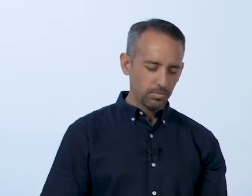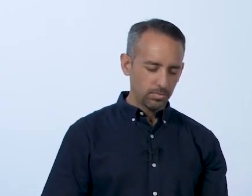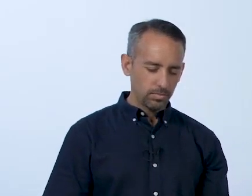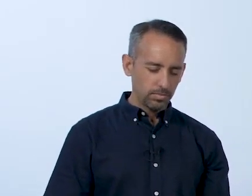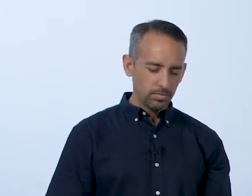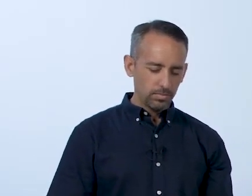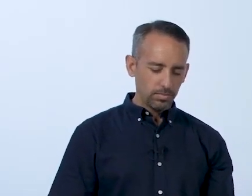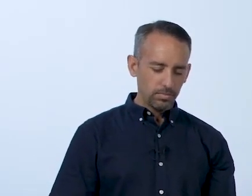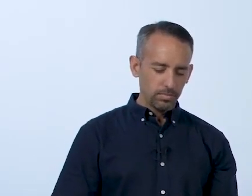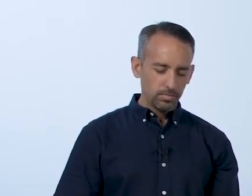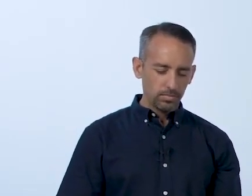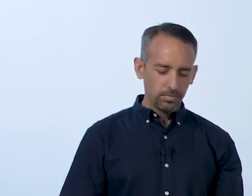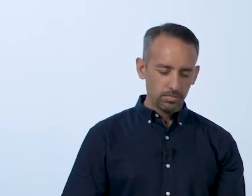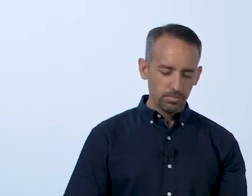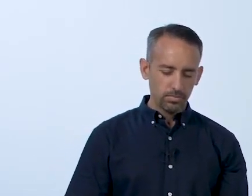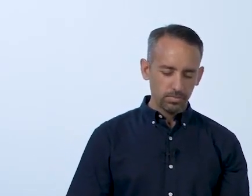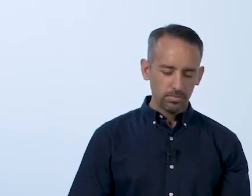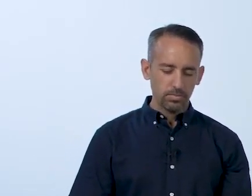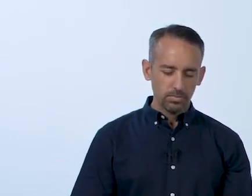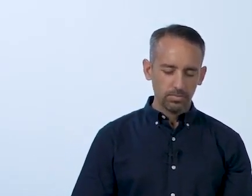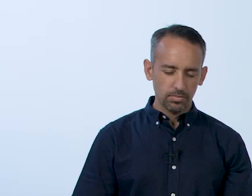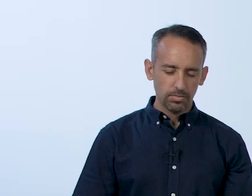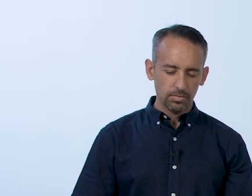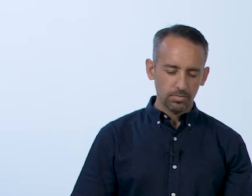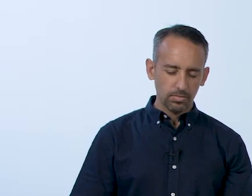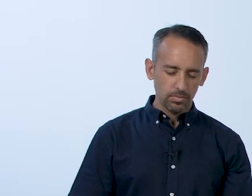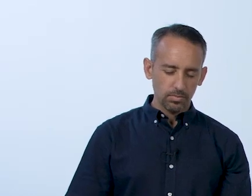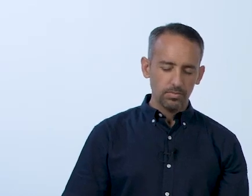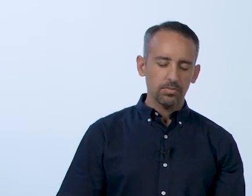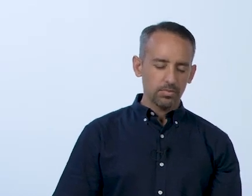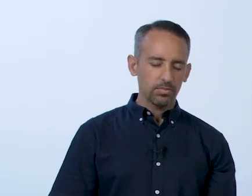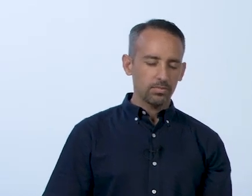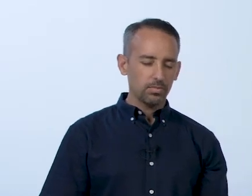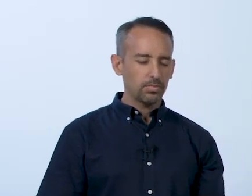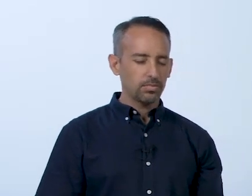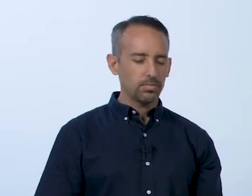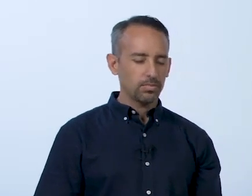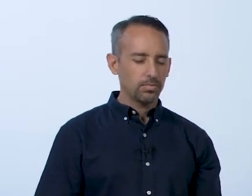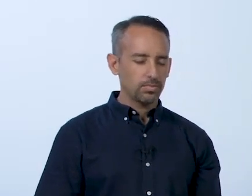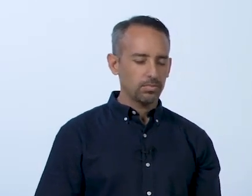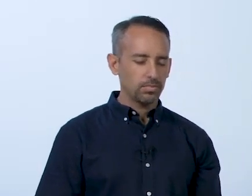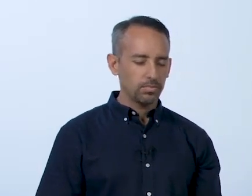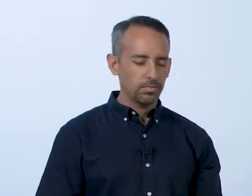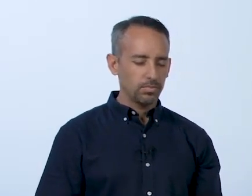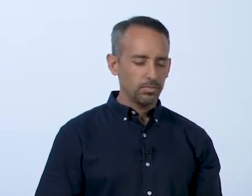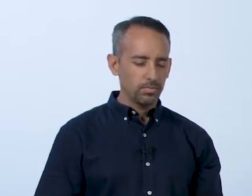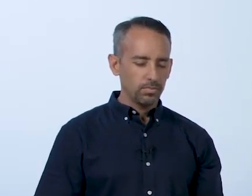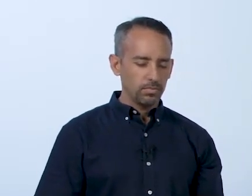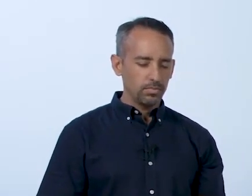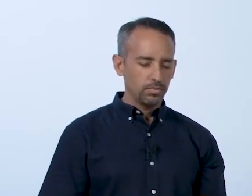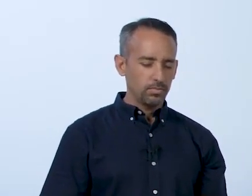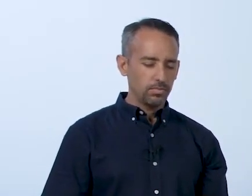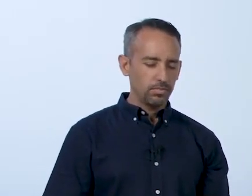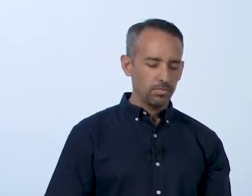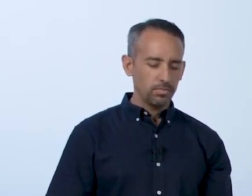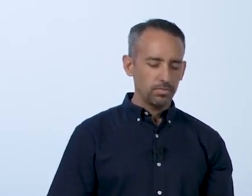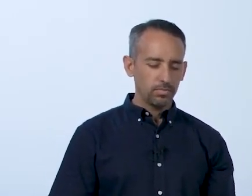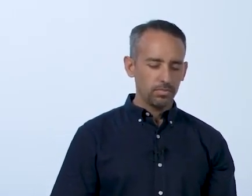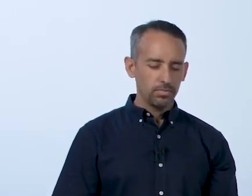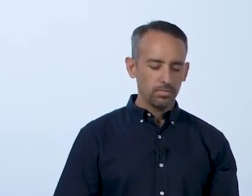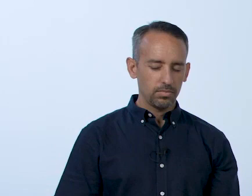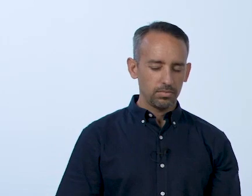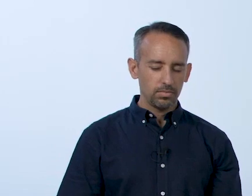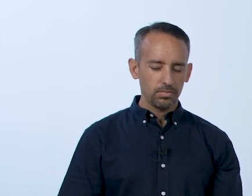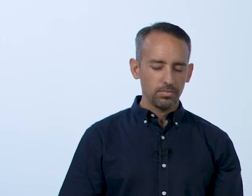so, Lord, as they are putting extra hours and effort and energy to provide care and